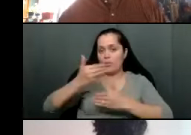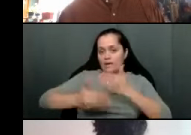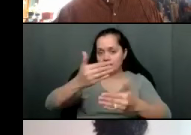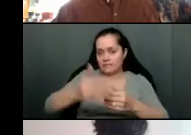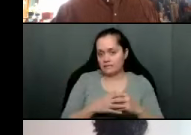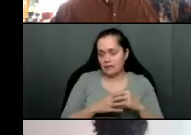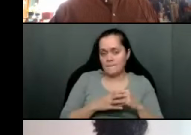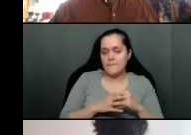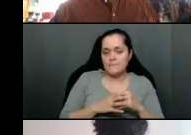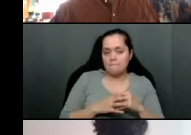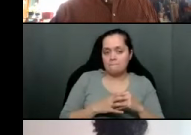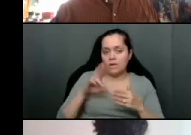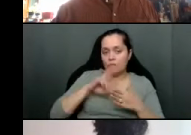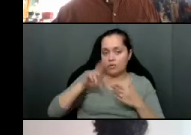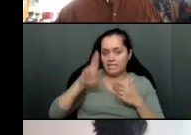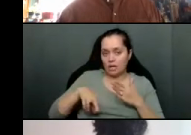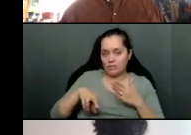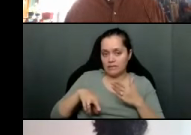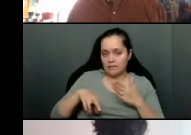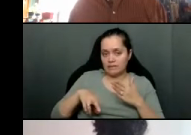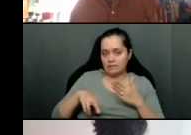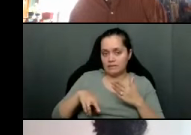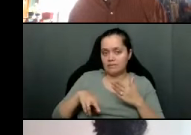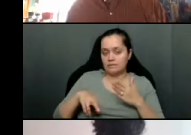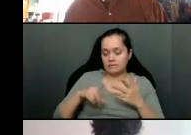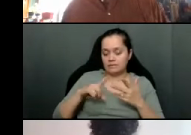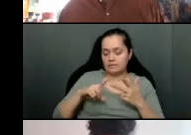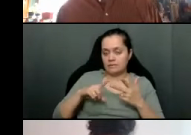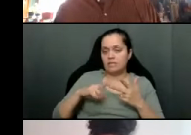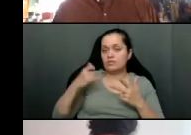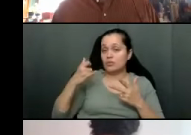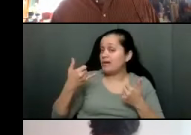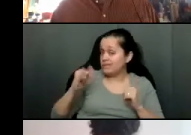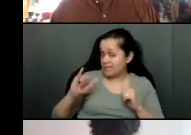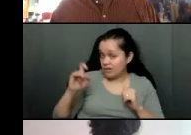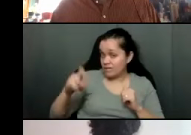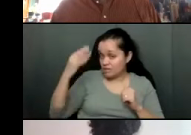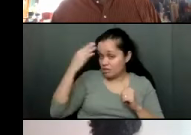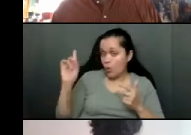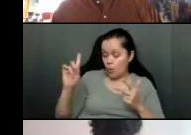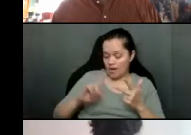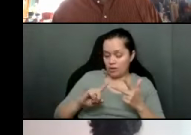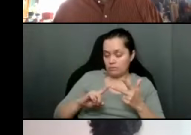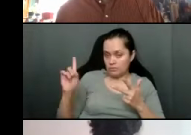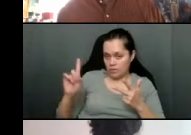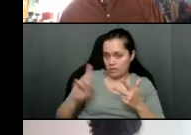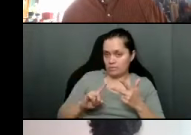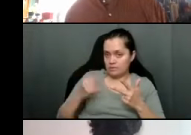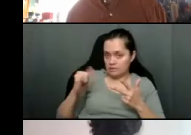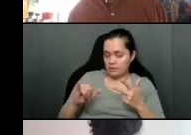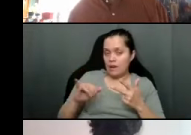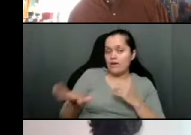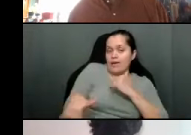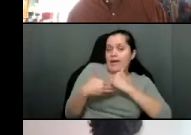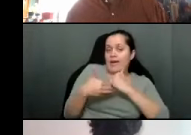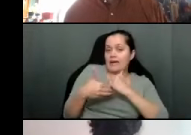processes. Resulting. So now we're still asking where, but we're adding